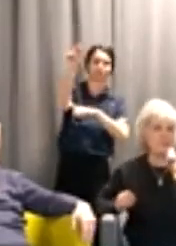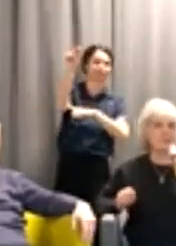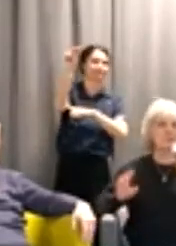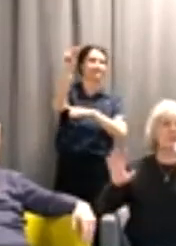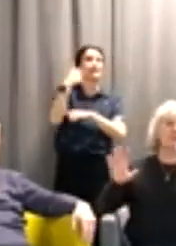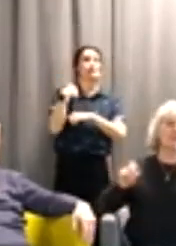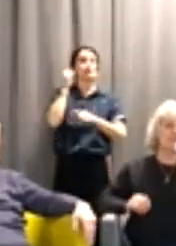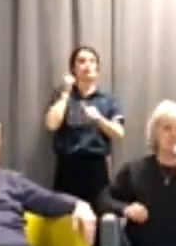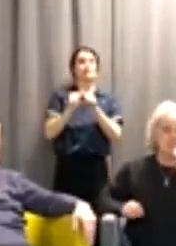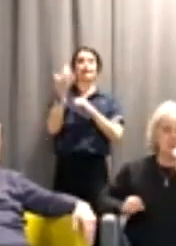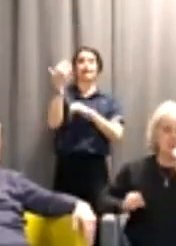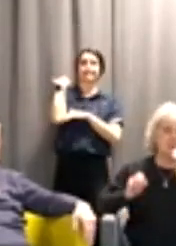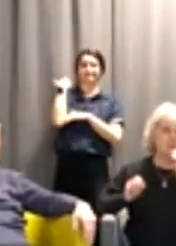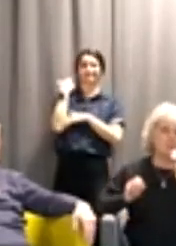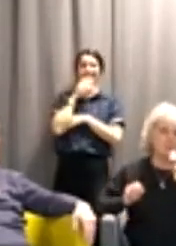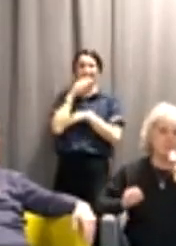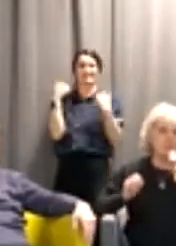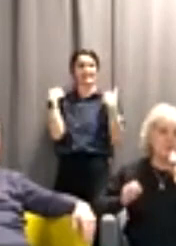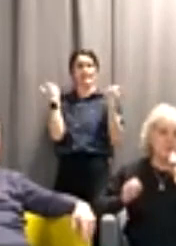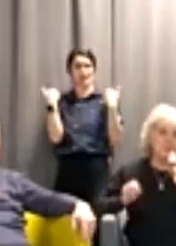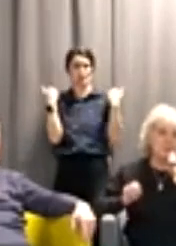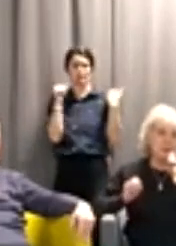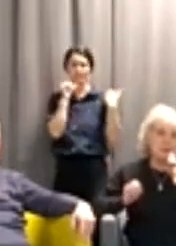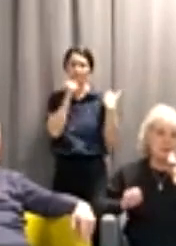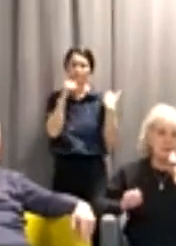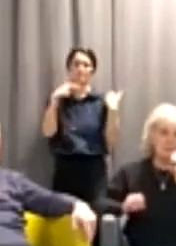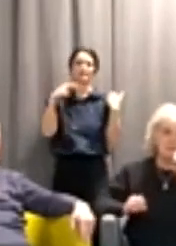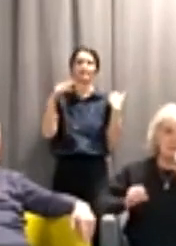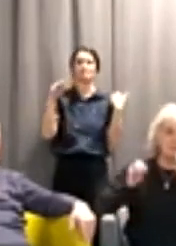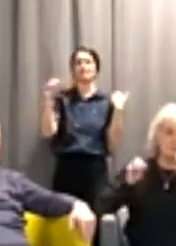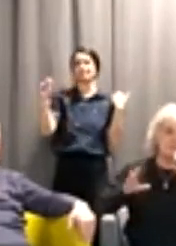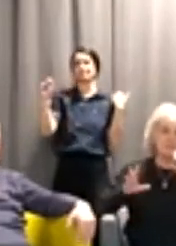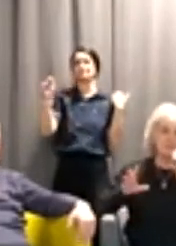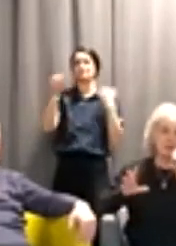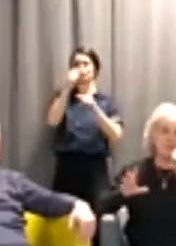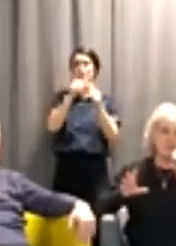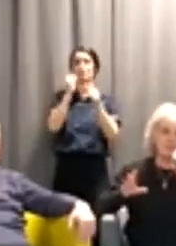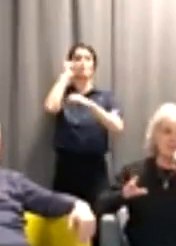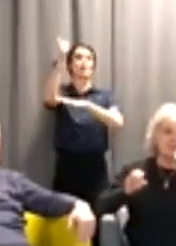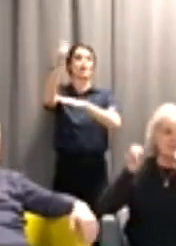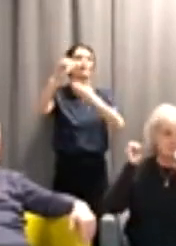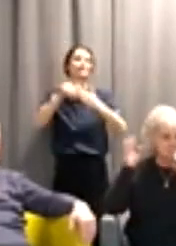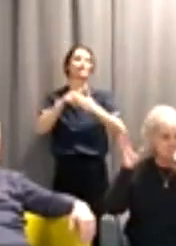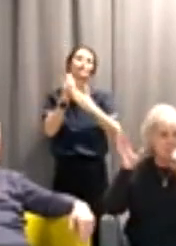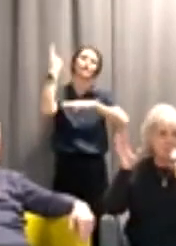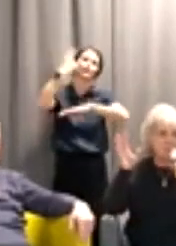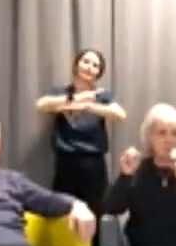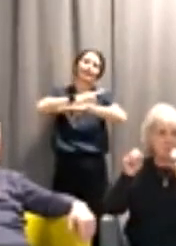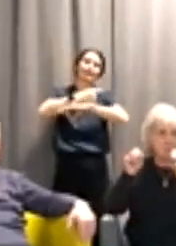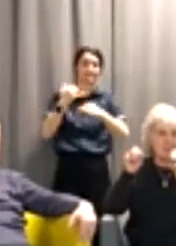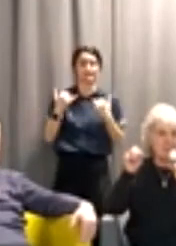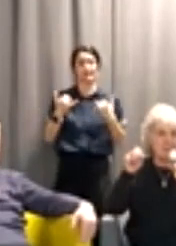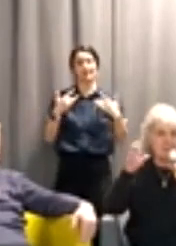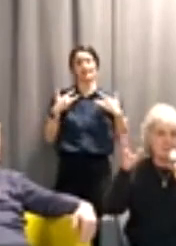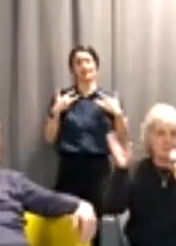to suffer from PMS, I would always remember tomorrow's a new day. Like you would feel so crappy that one